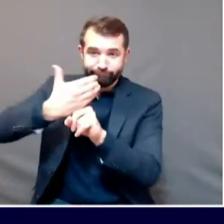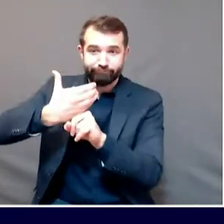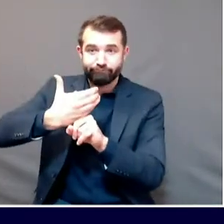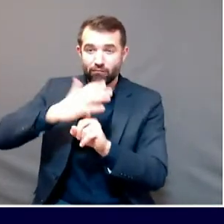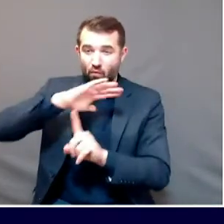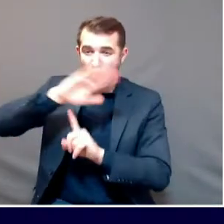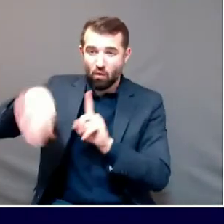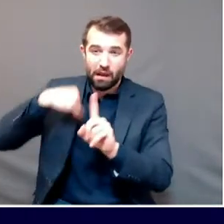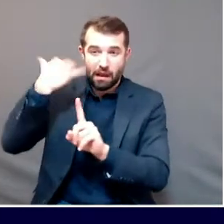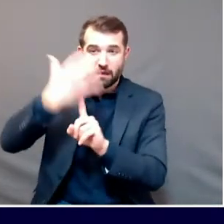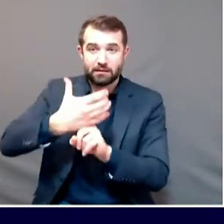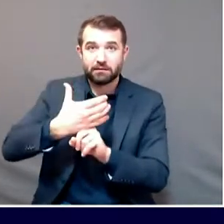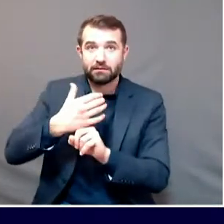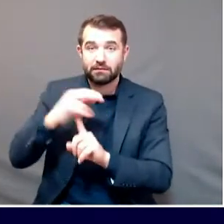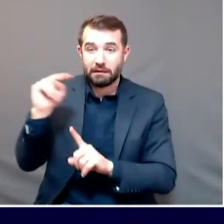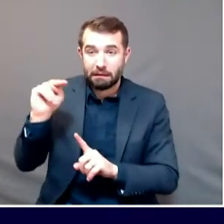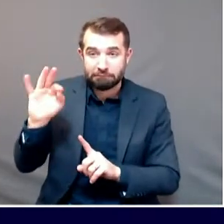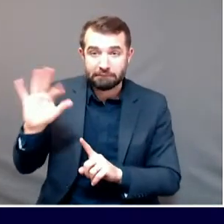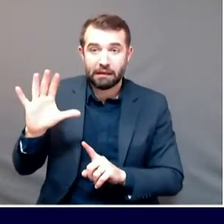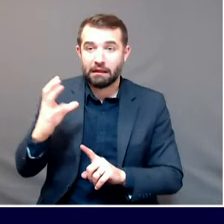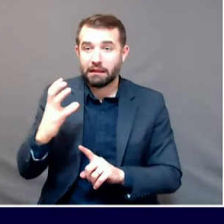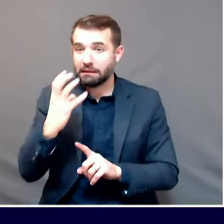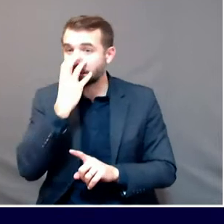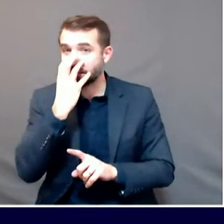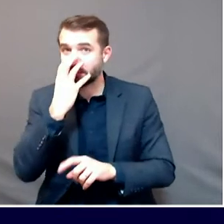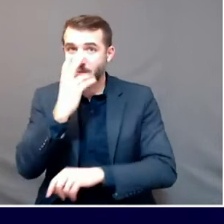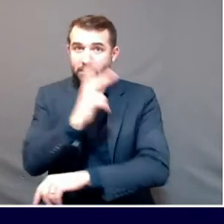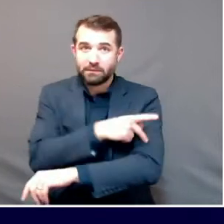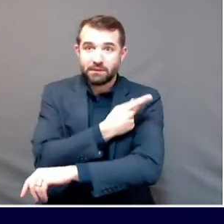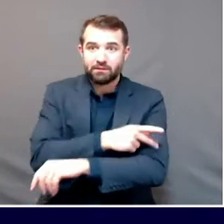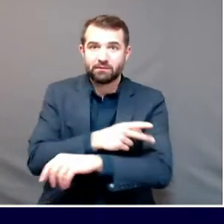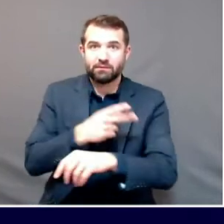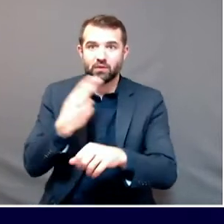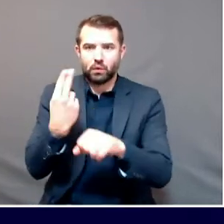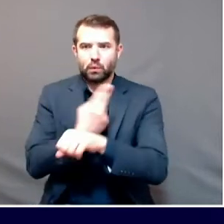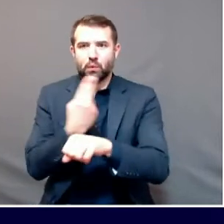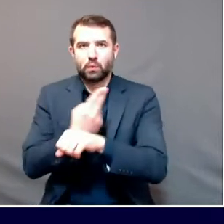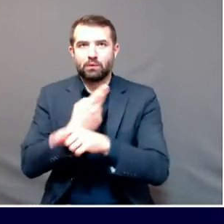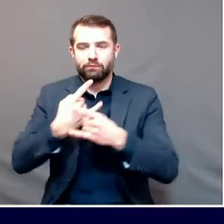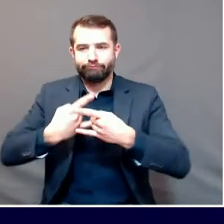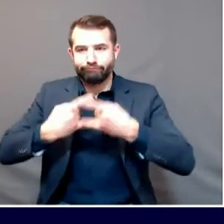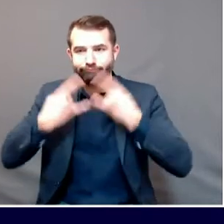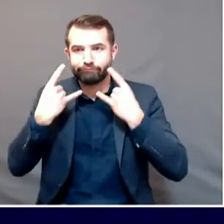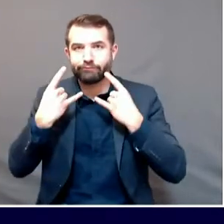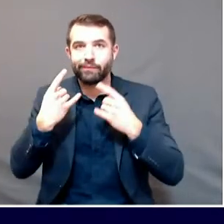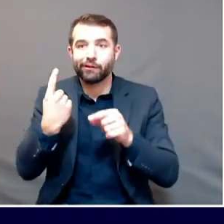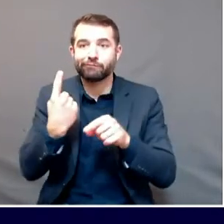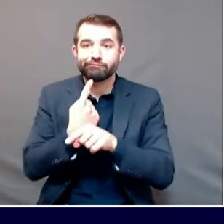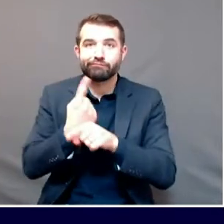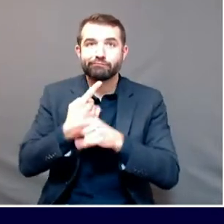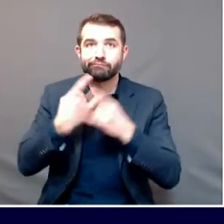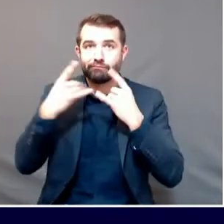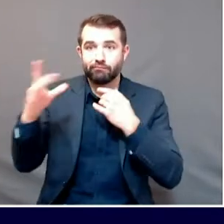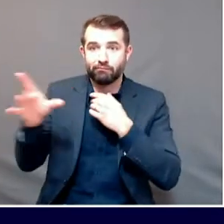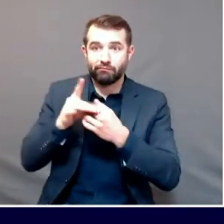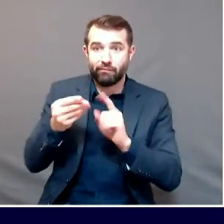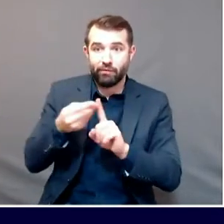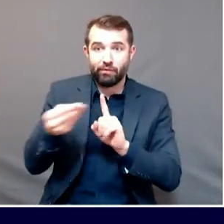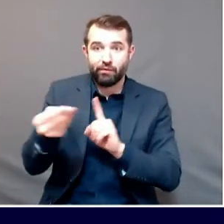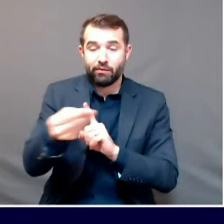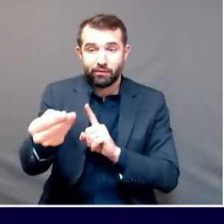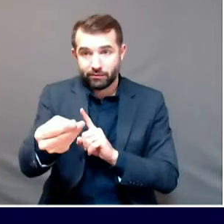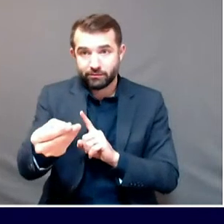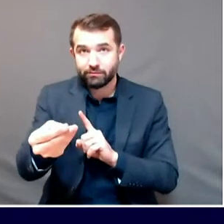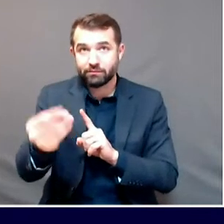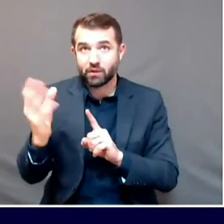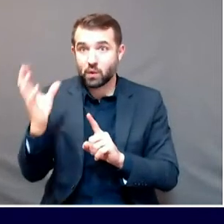N95 masks, while patients had on their surgical masks, there was an assumption in the question that transmission occurred notwithstanding that wearing of